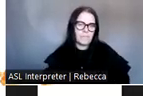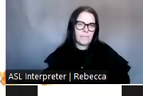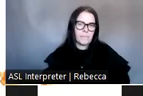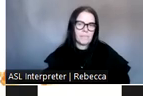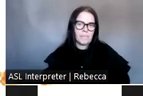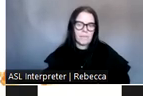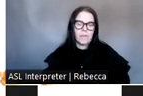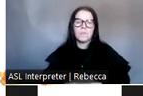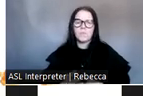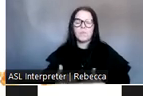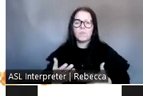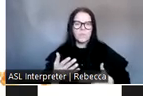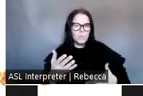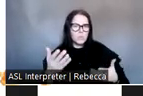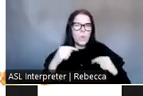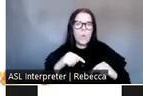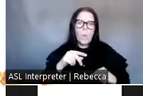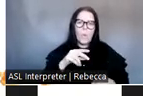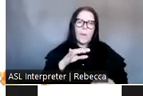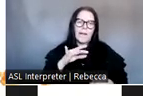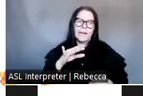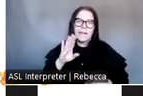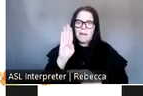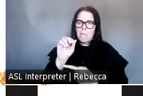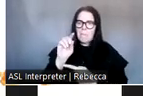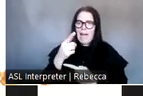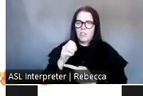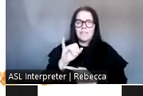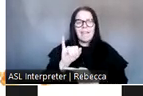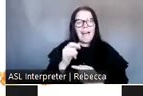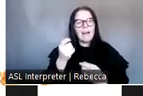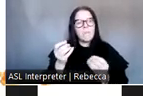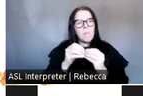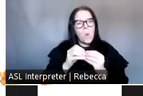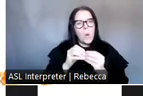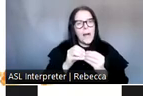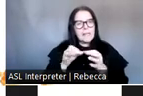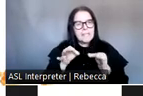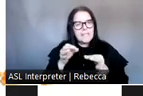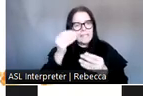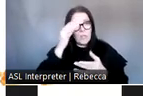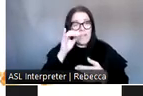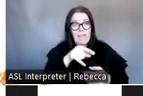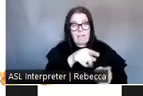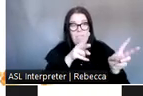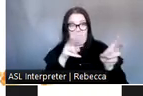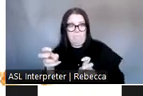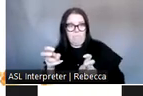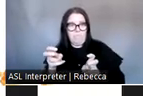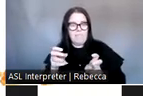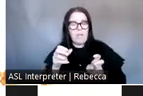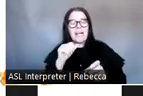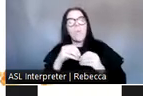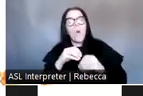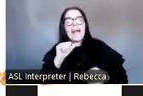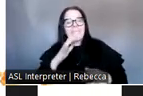So badges really are a little more informal. And this is a direct quote from the article I mentioned earlier from Contact